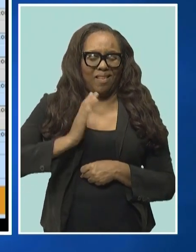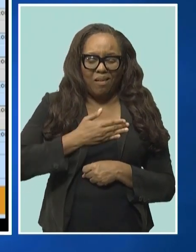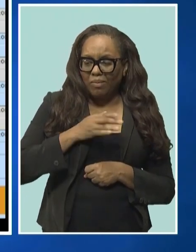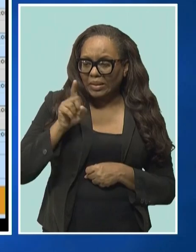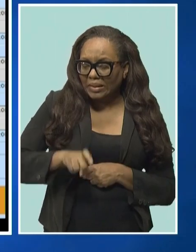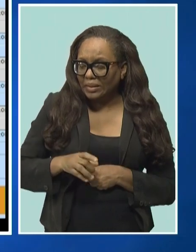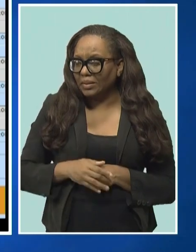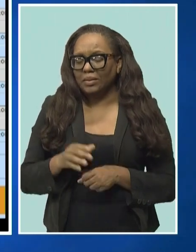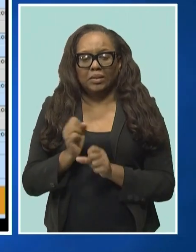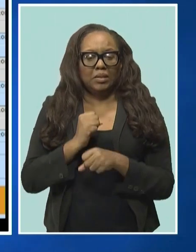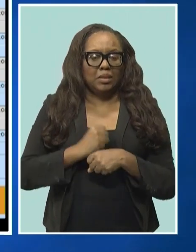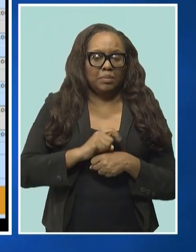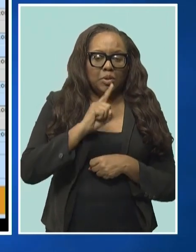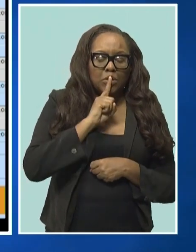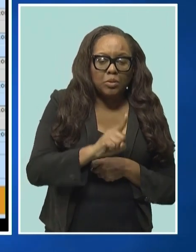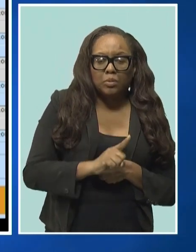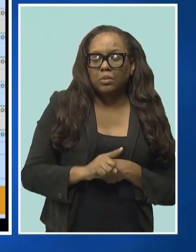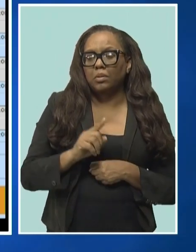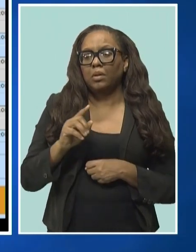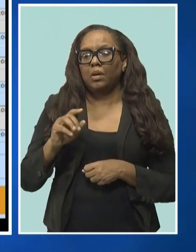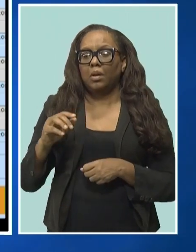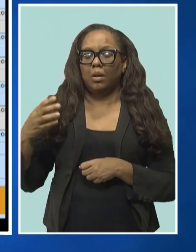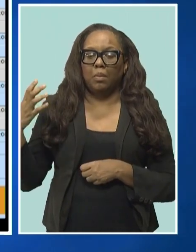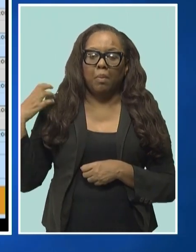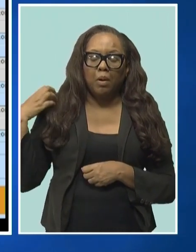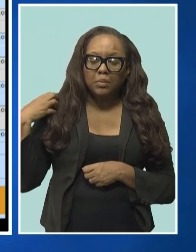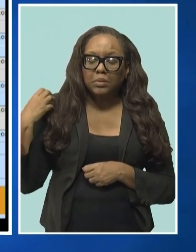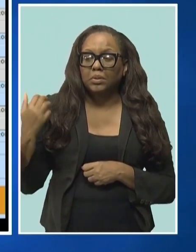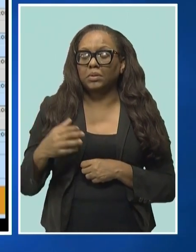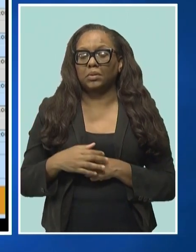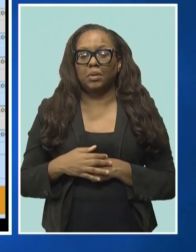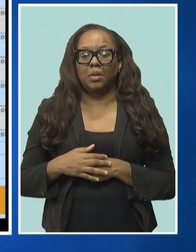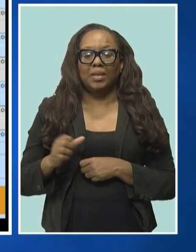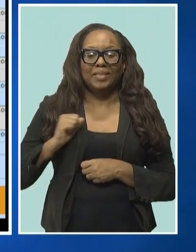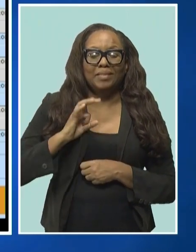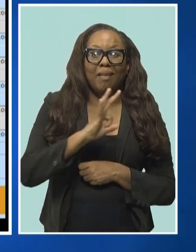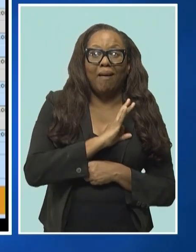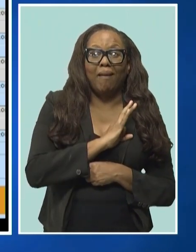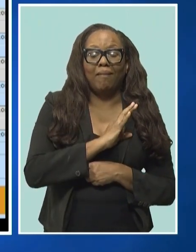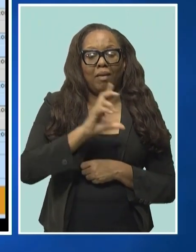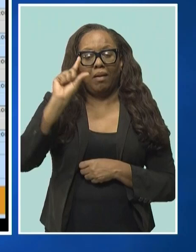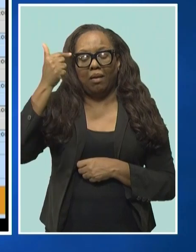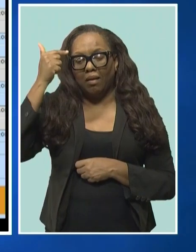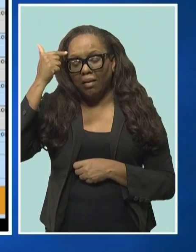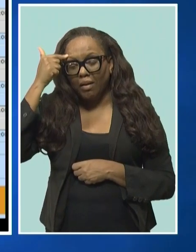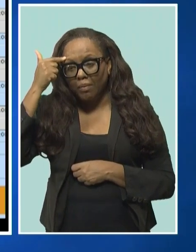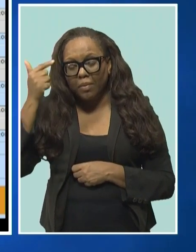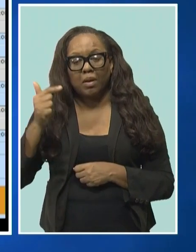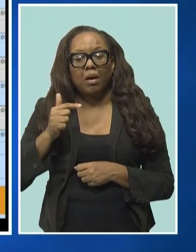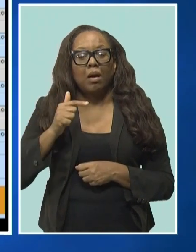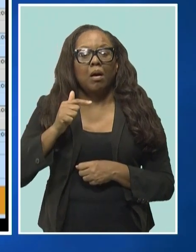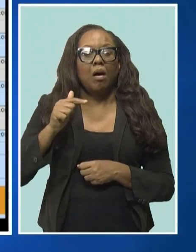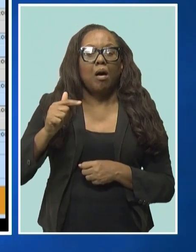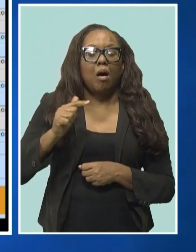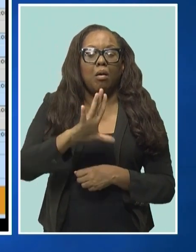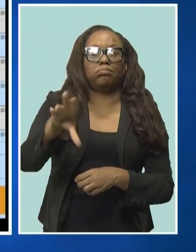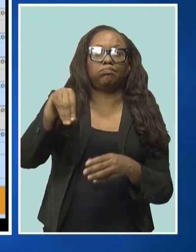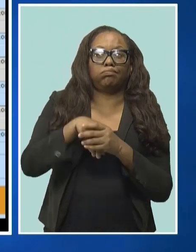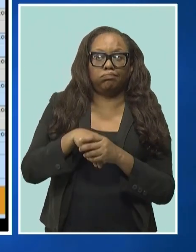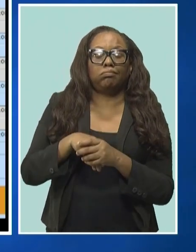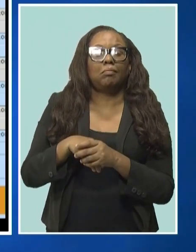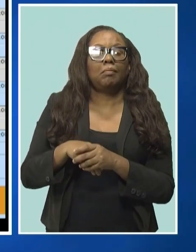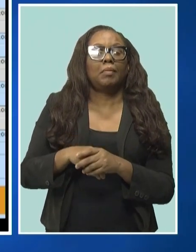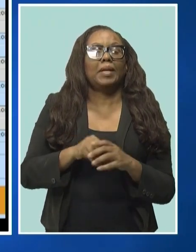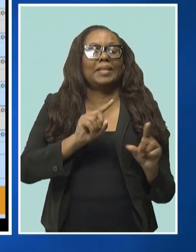of employers, workers, and governments are reflected in multilateral